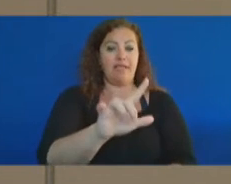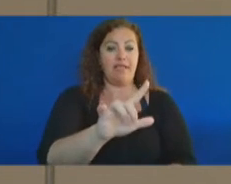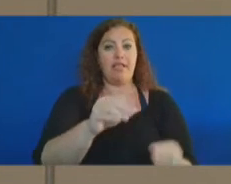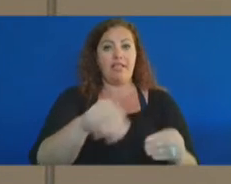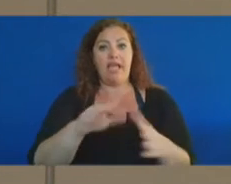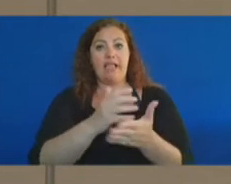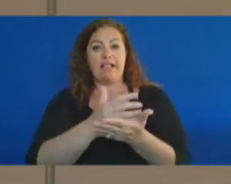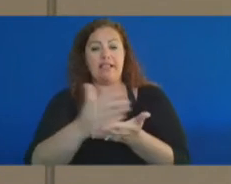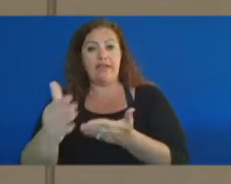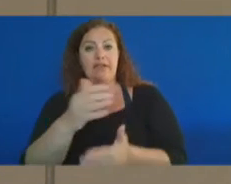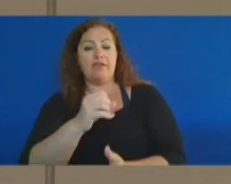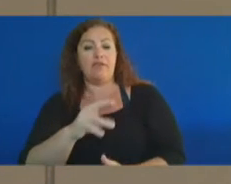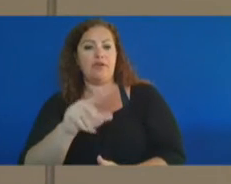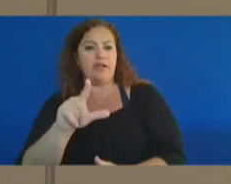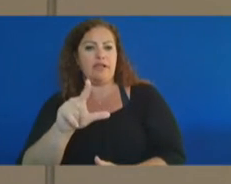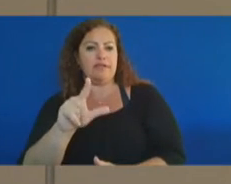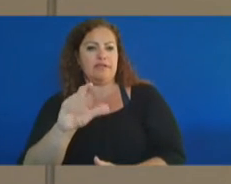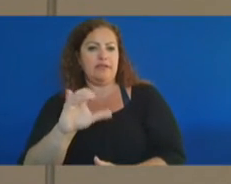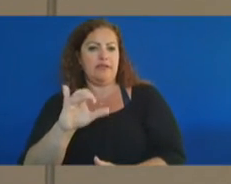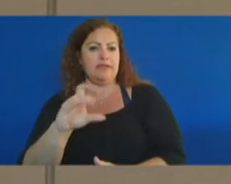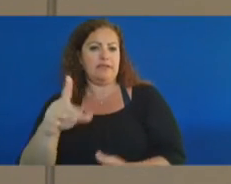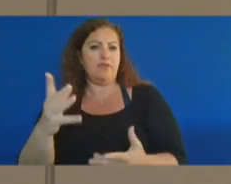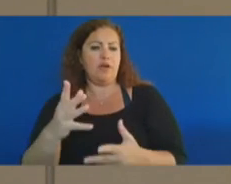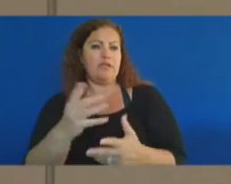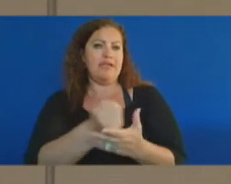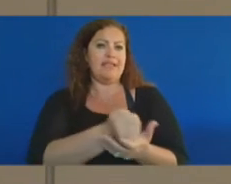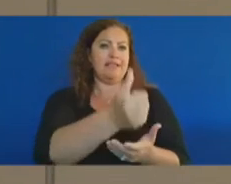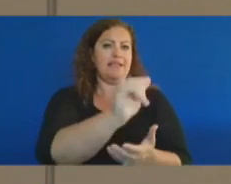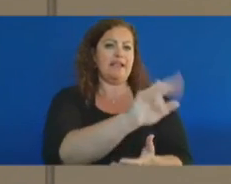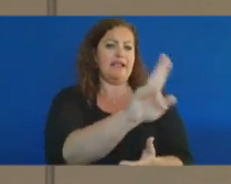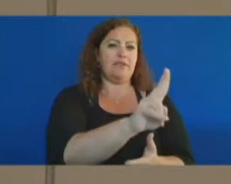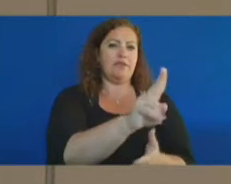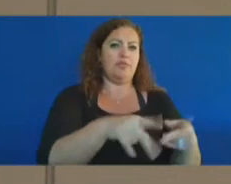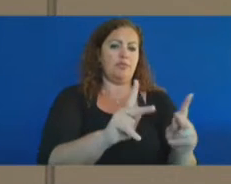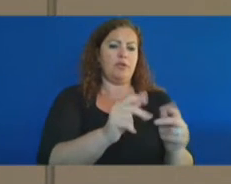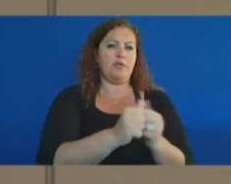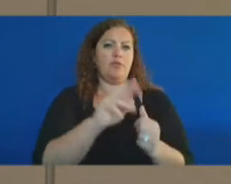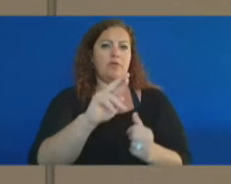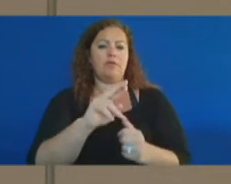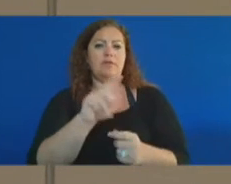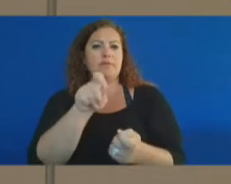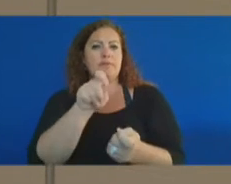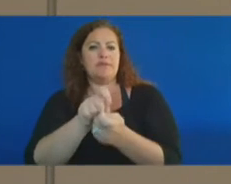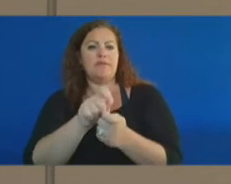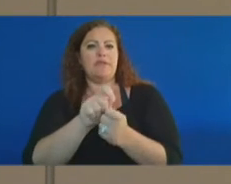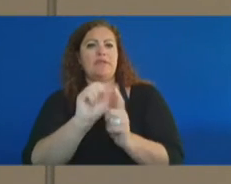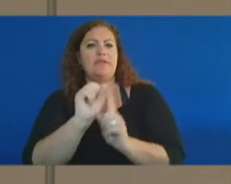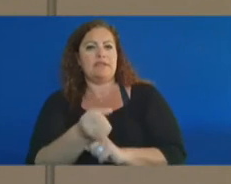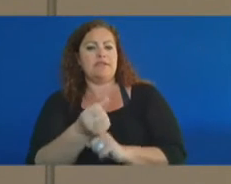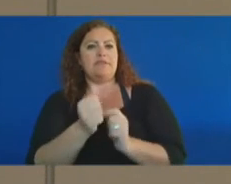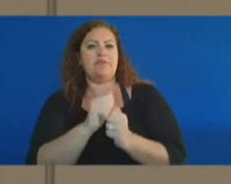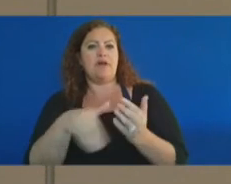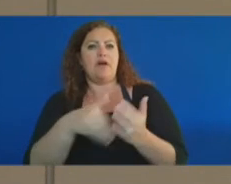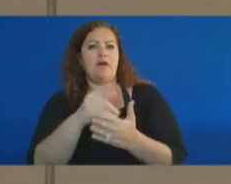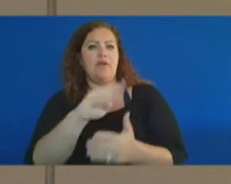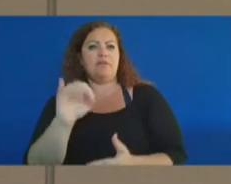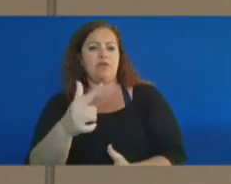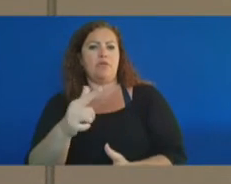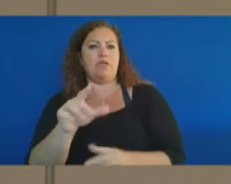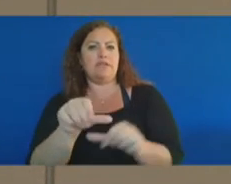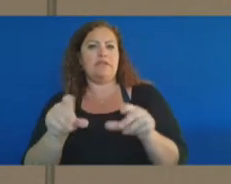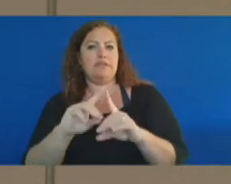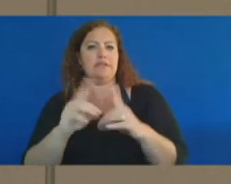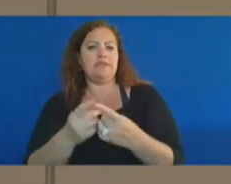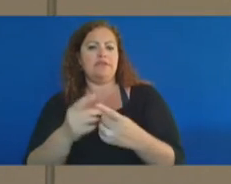lcid by one deleting it as a use permitted with prescribed conditions in all zoning districts except ml2